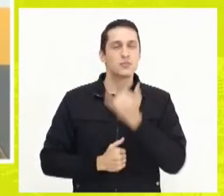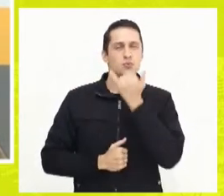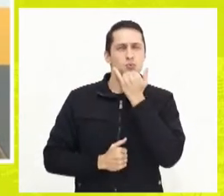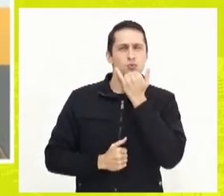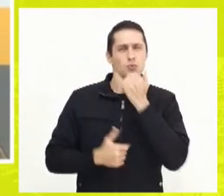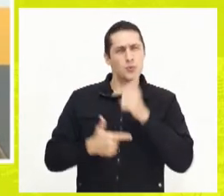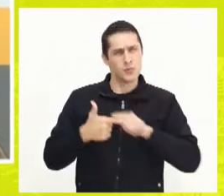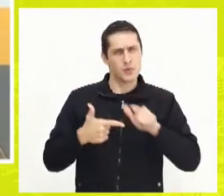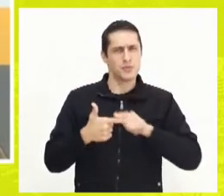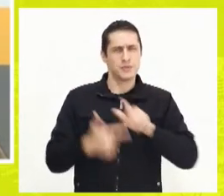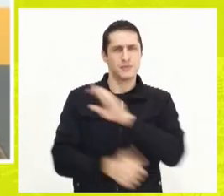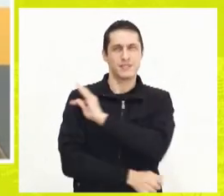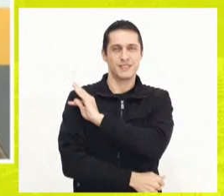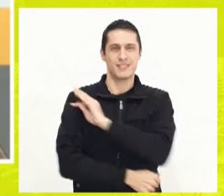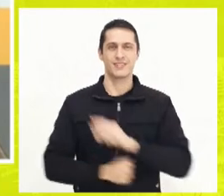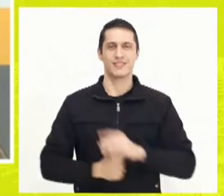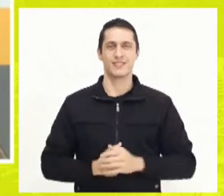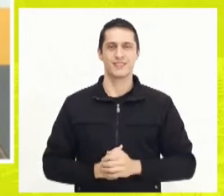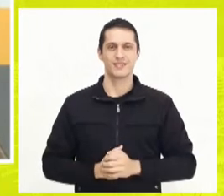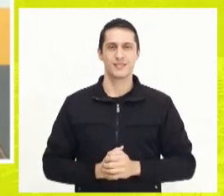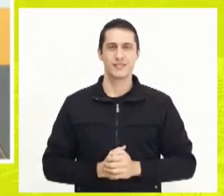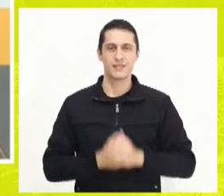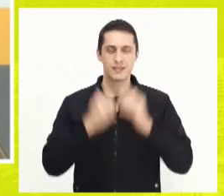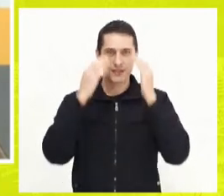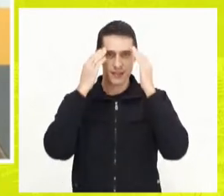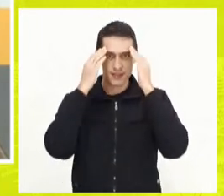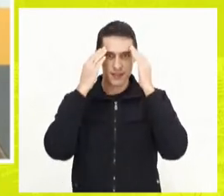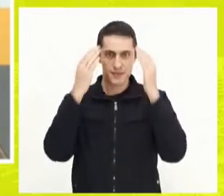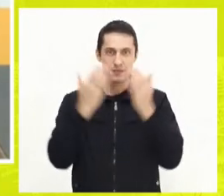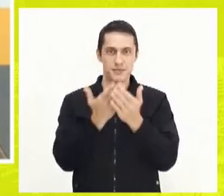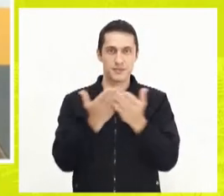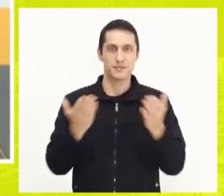i apologize for the technical difficulties